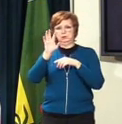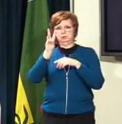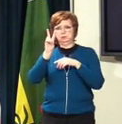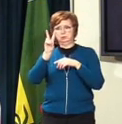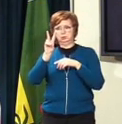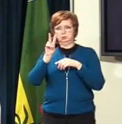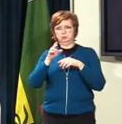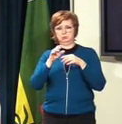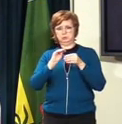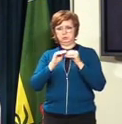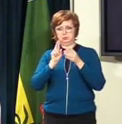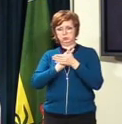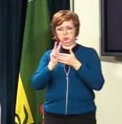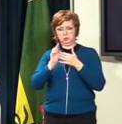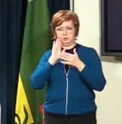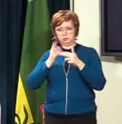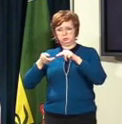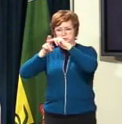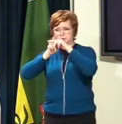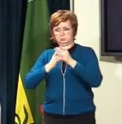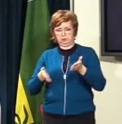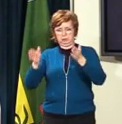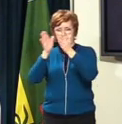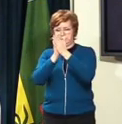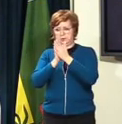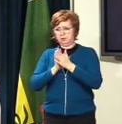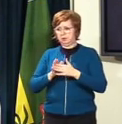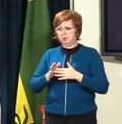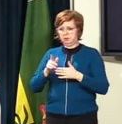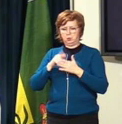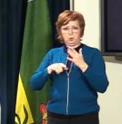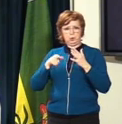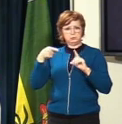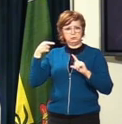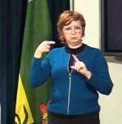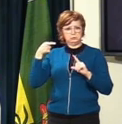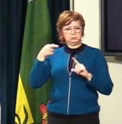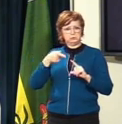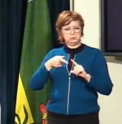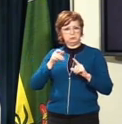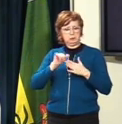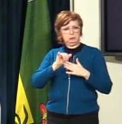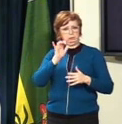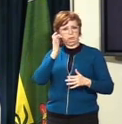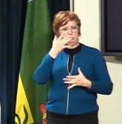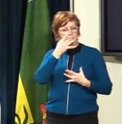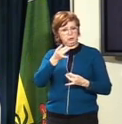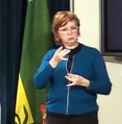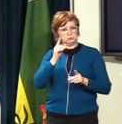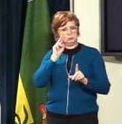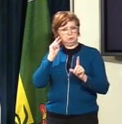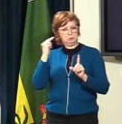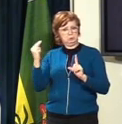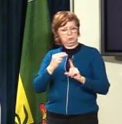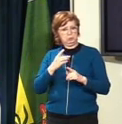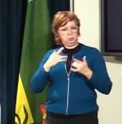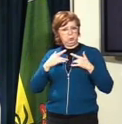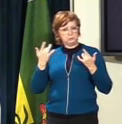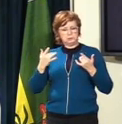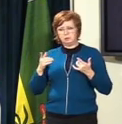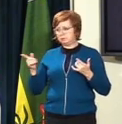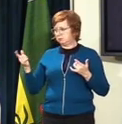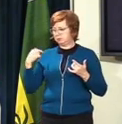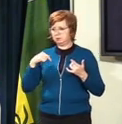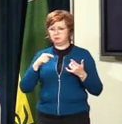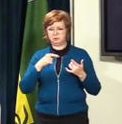a widespread community-based transmission, I mean, we're dealing with a different kind of pandemic that we were early days, where we knew the travel